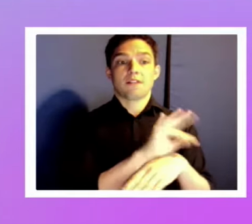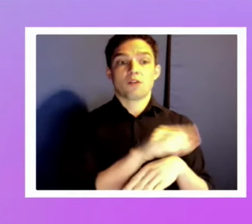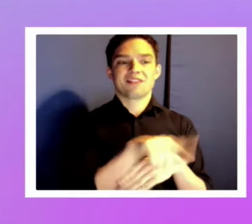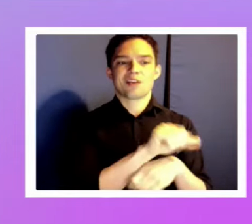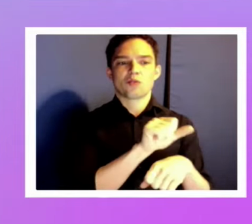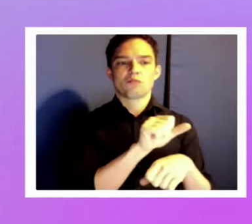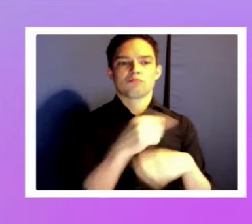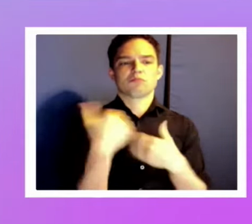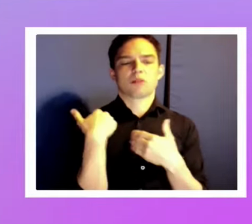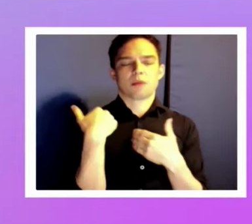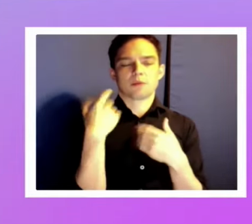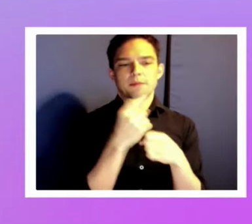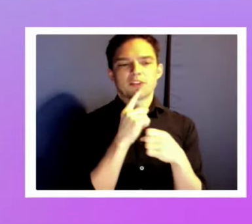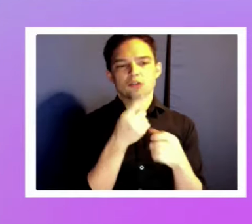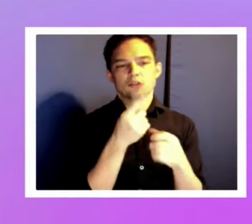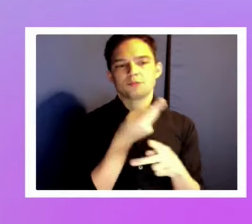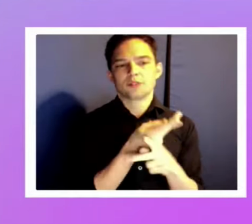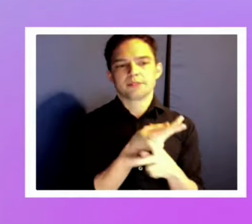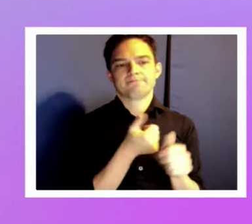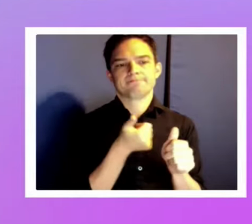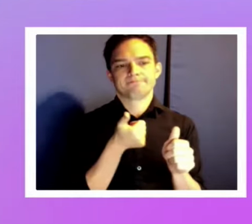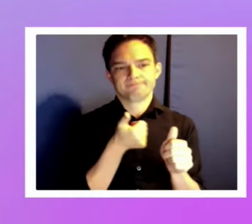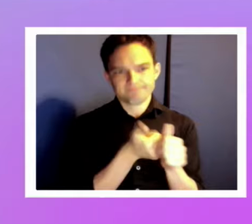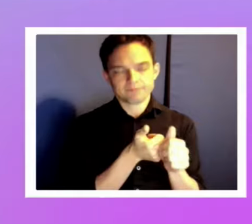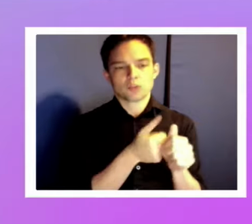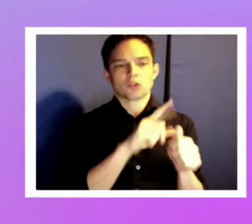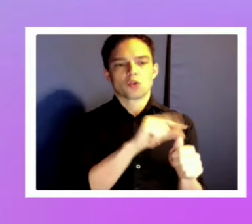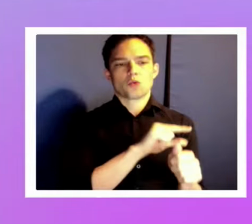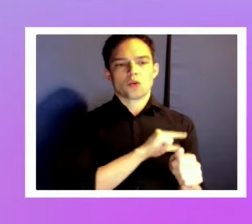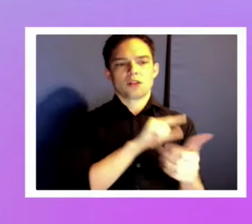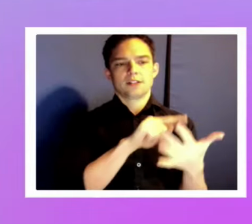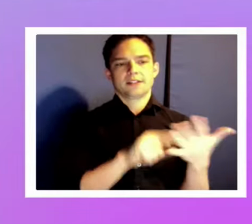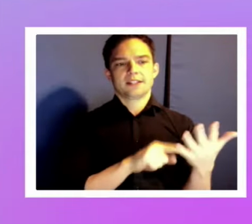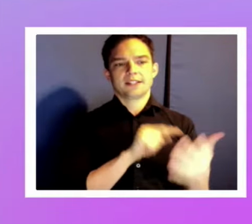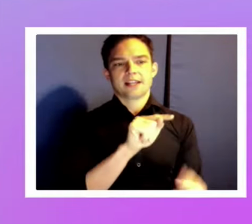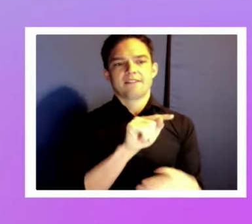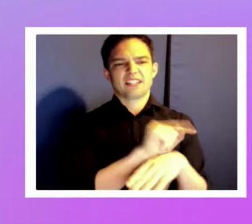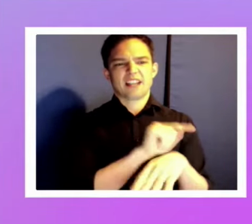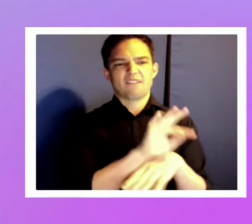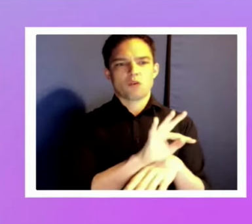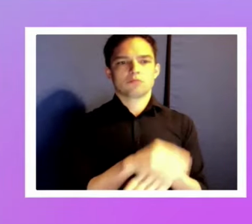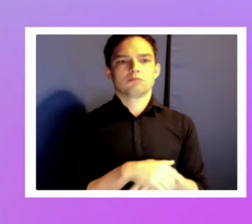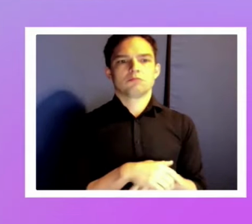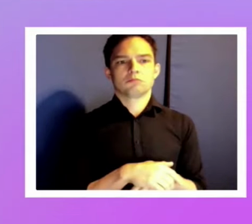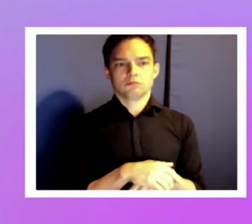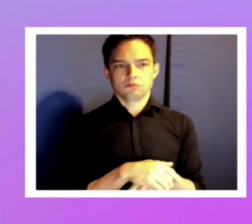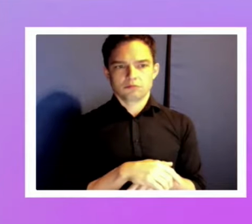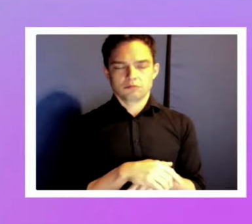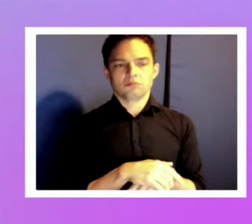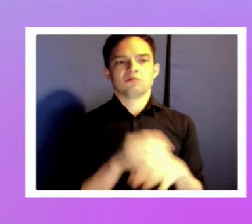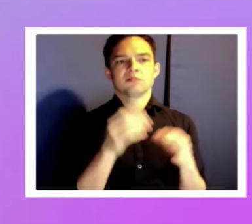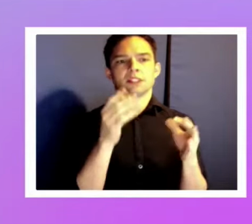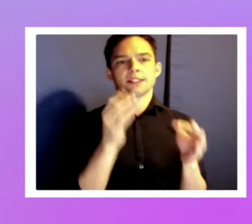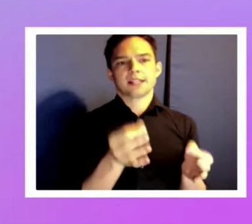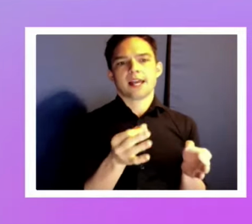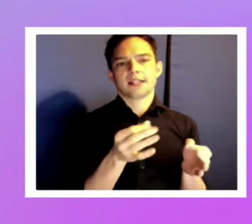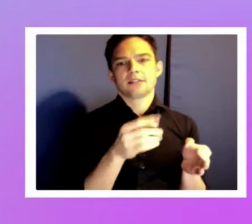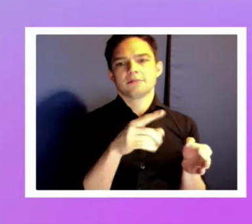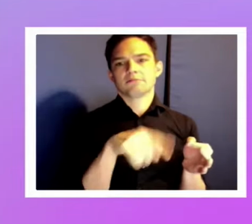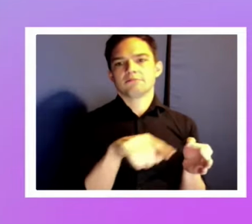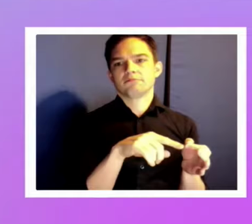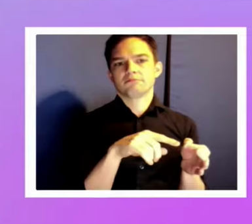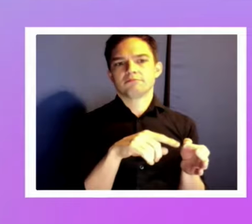responsible for maintaining the quality of those. So task force is really the gatekeepers to